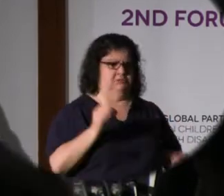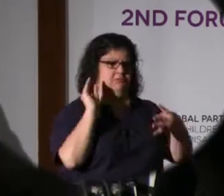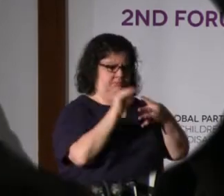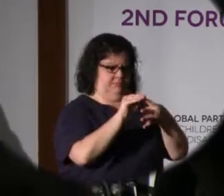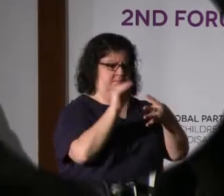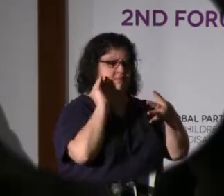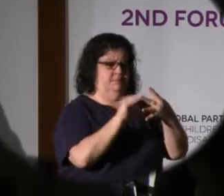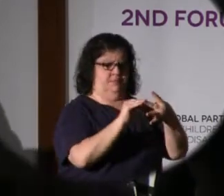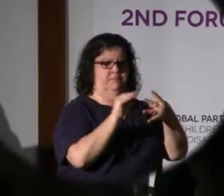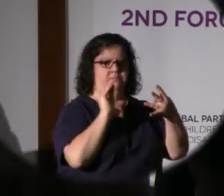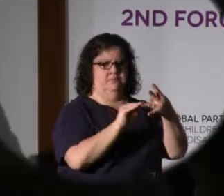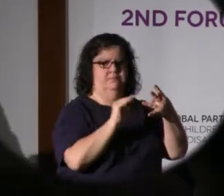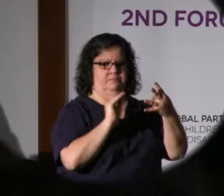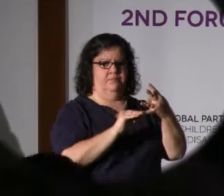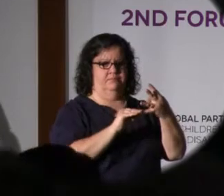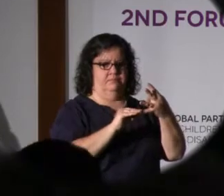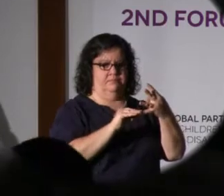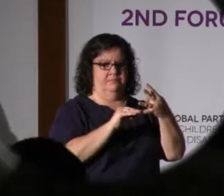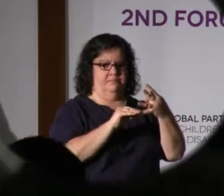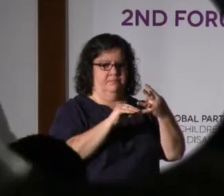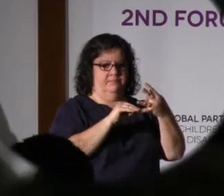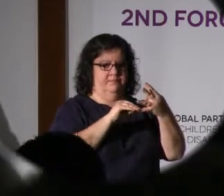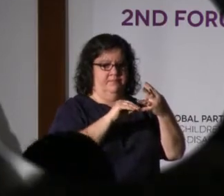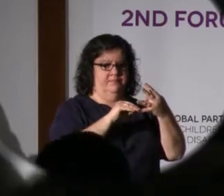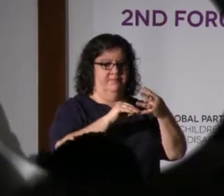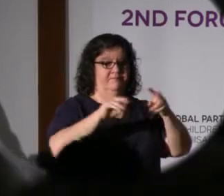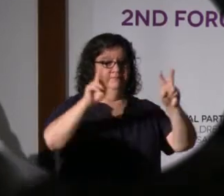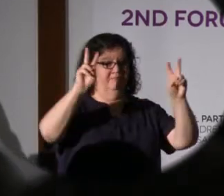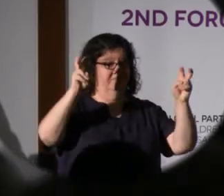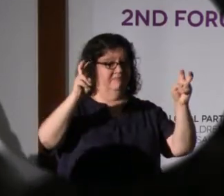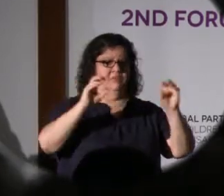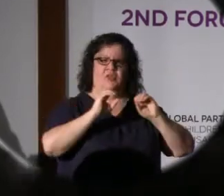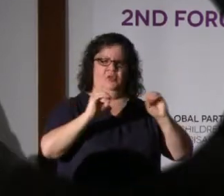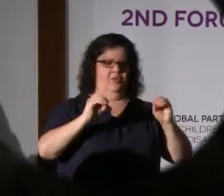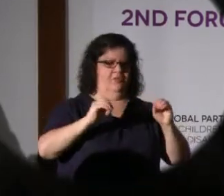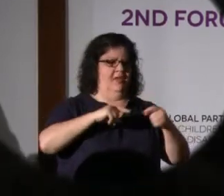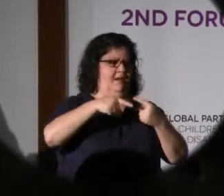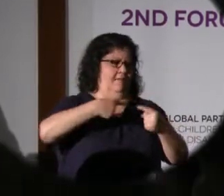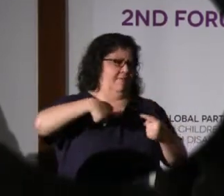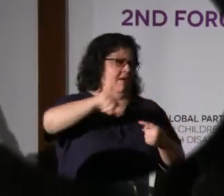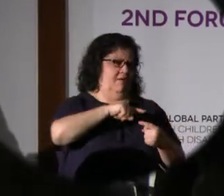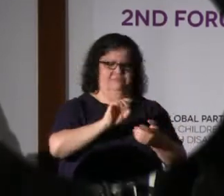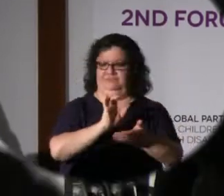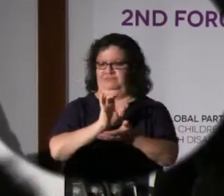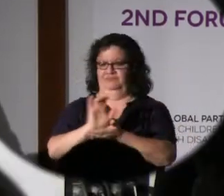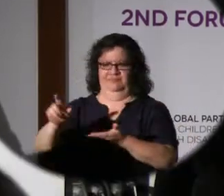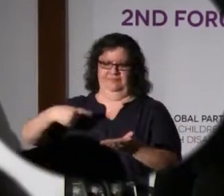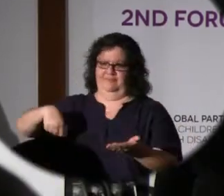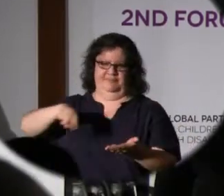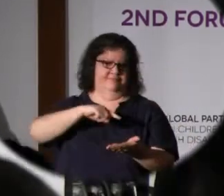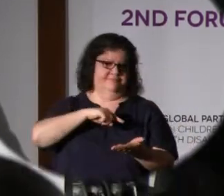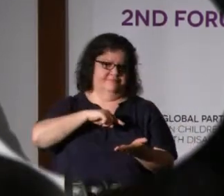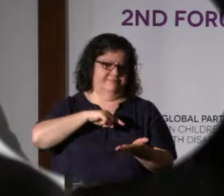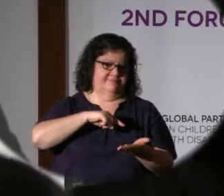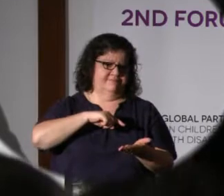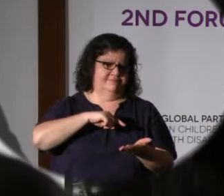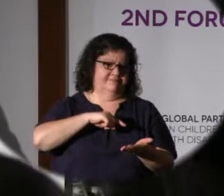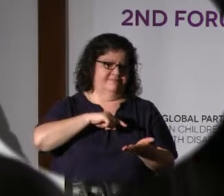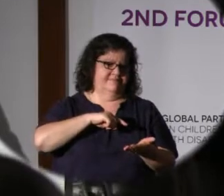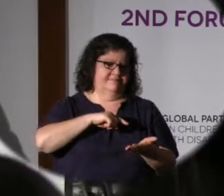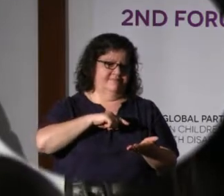Nothing about us without us is as valid as ever. The